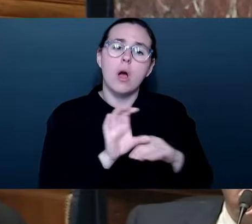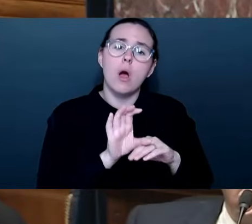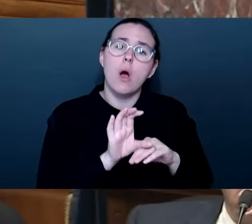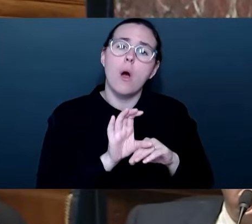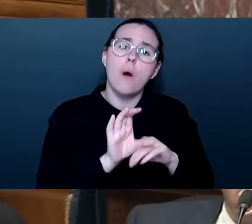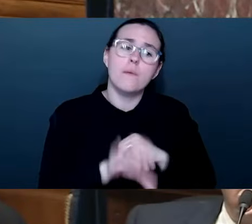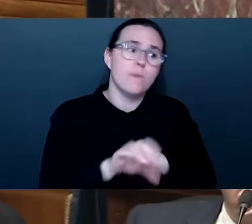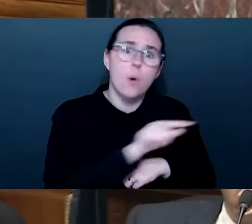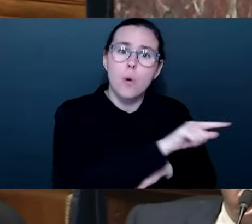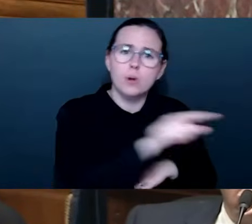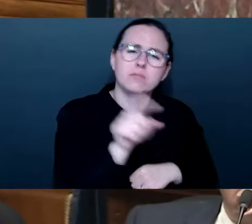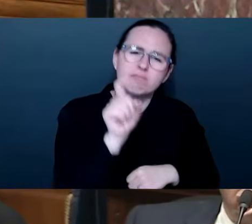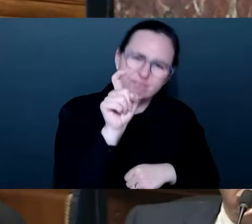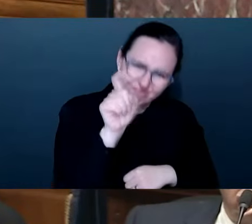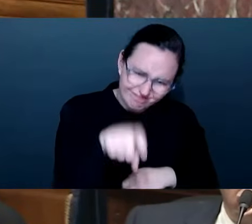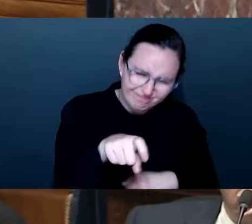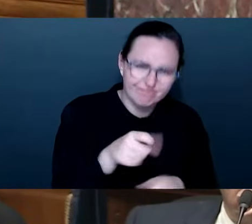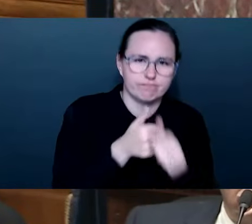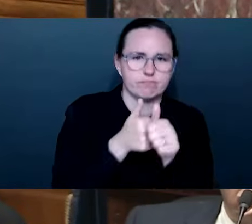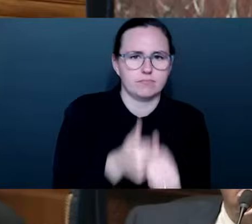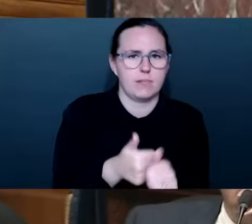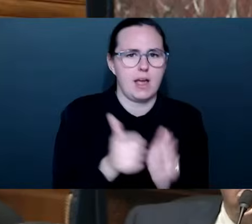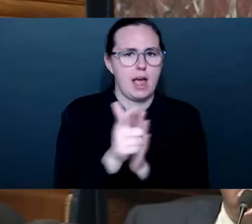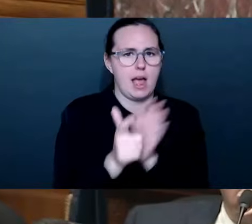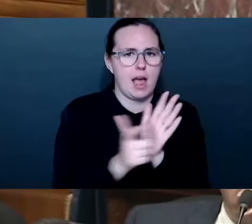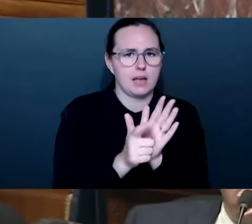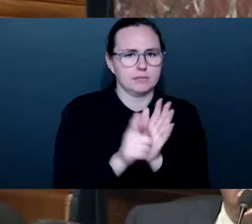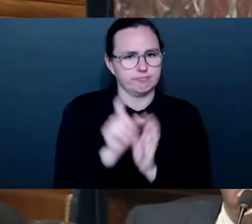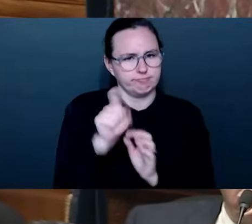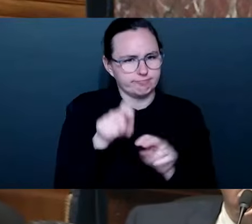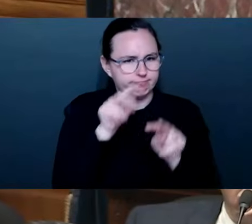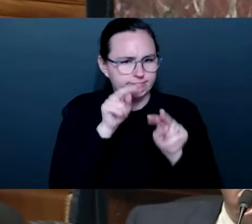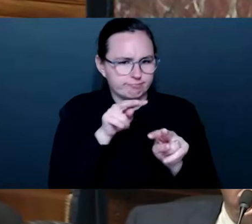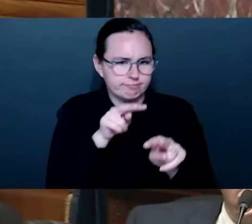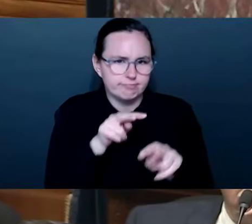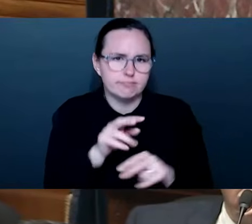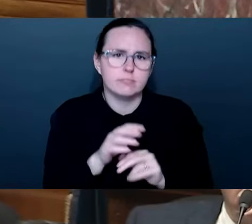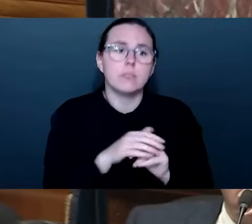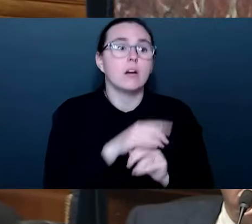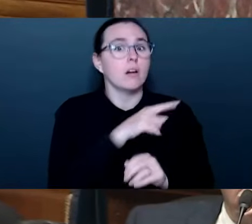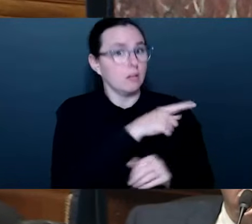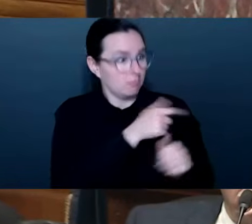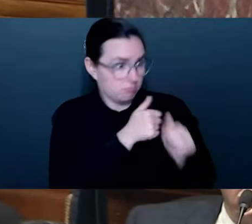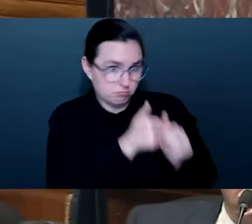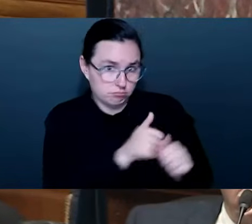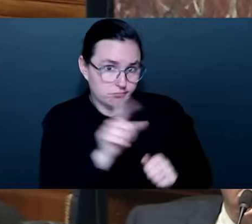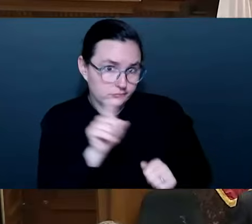helping short-term rental hosts better understand and comply with the rules.